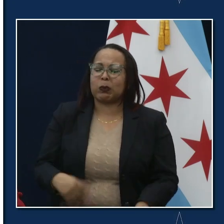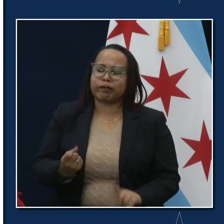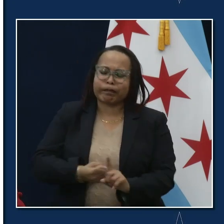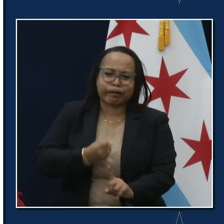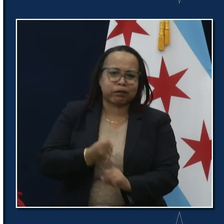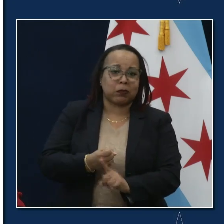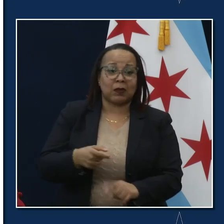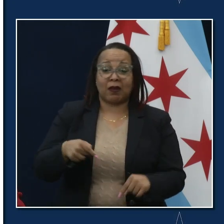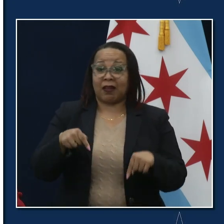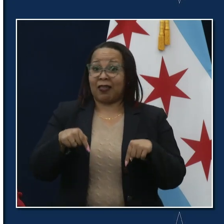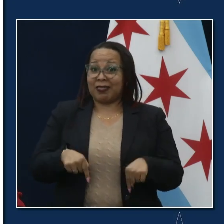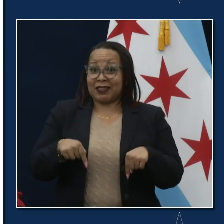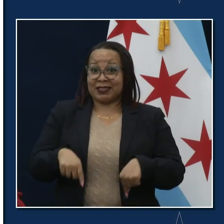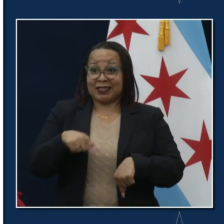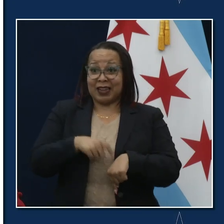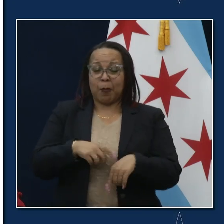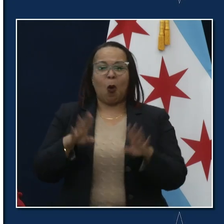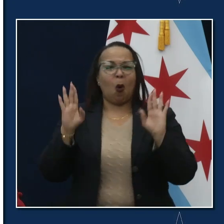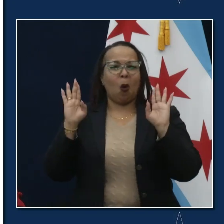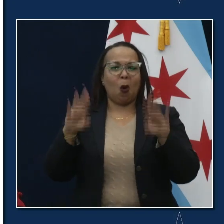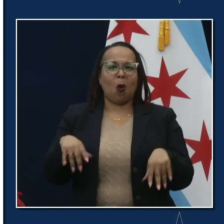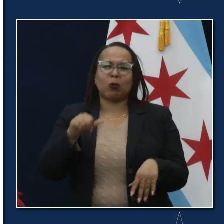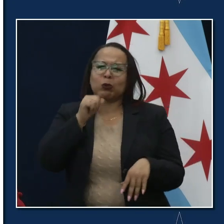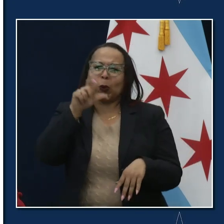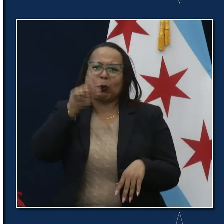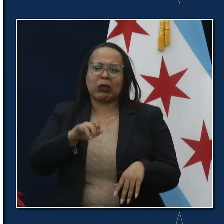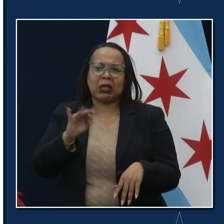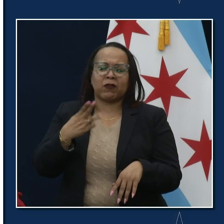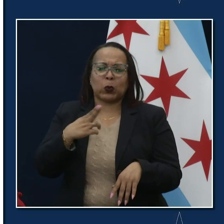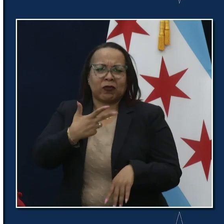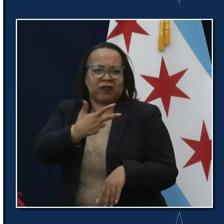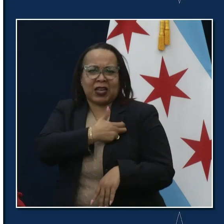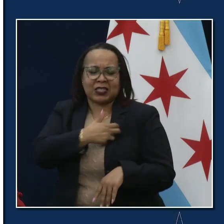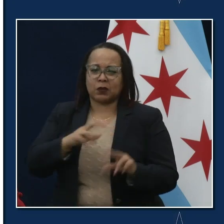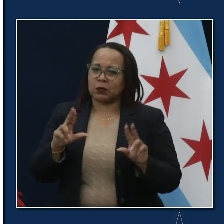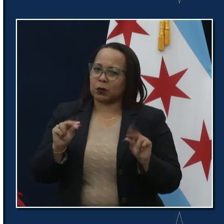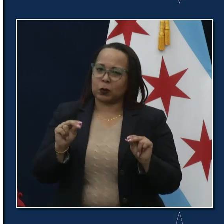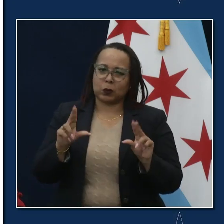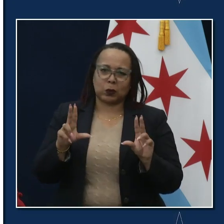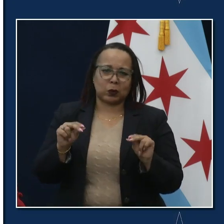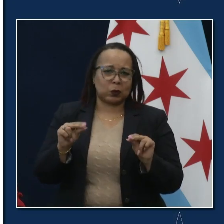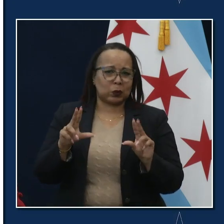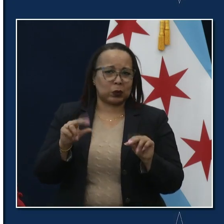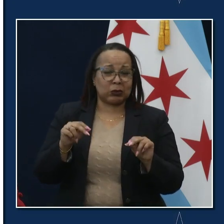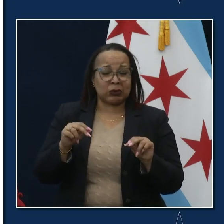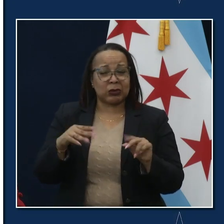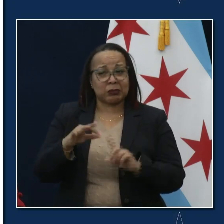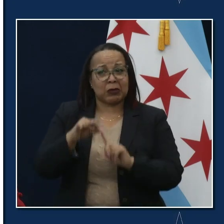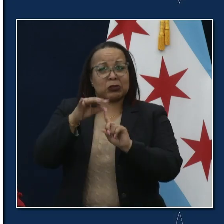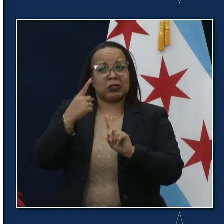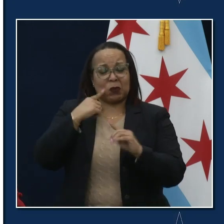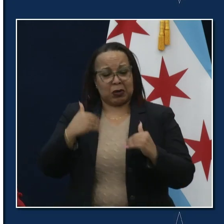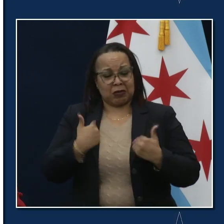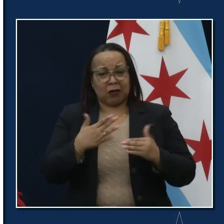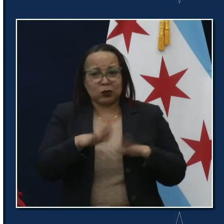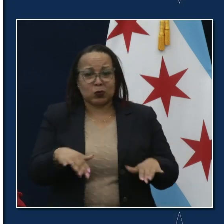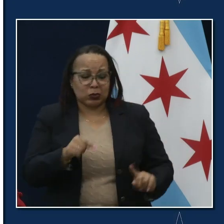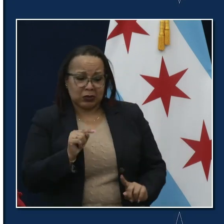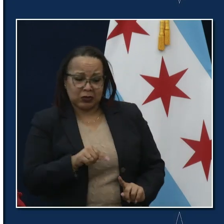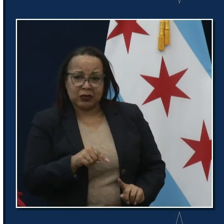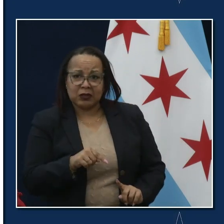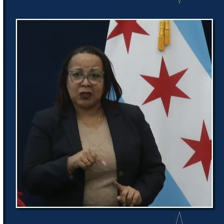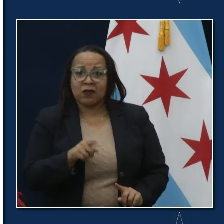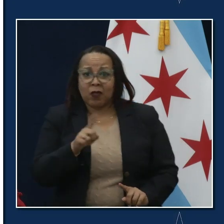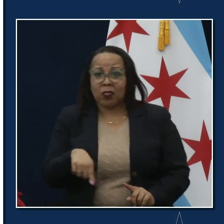This is not the year to skip a flu vaccine for anybody, but especially for our youngest children and then